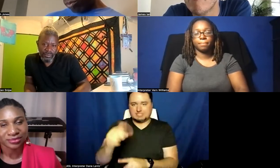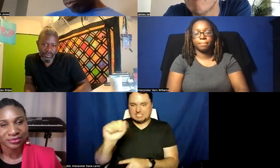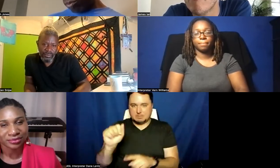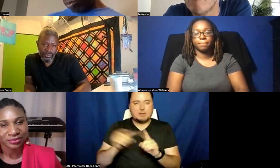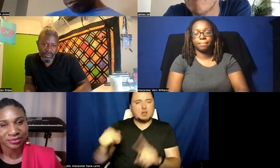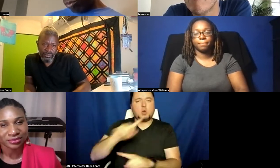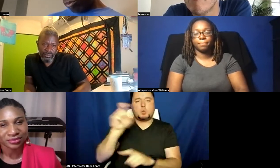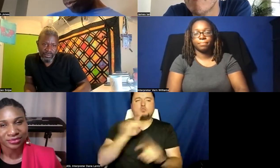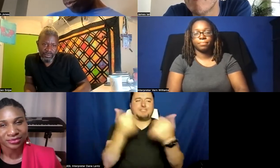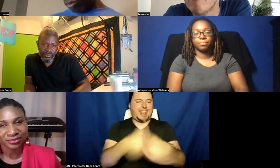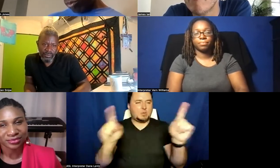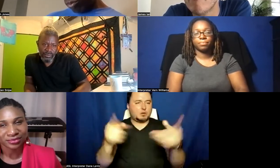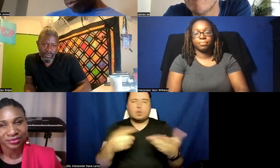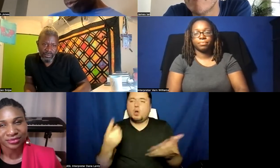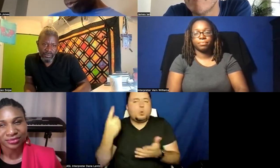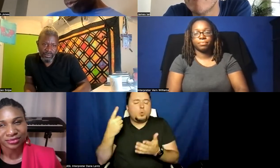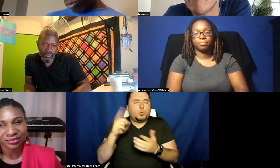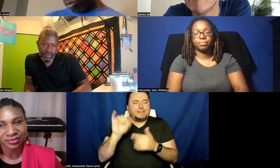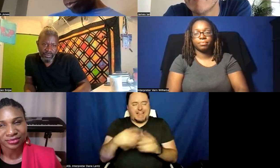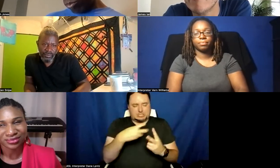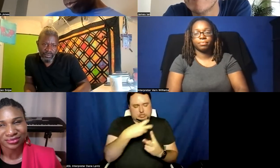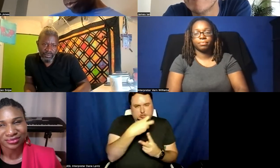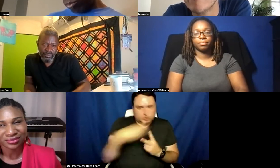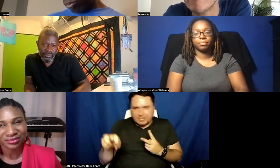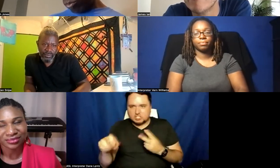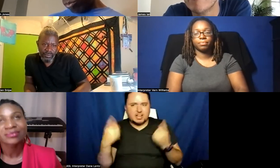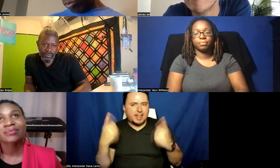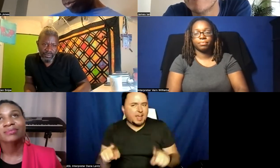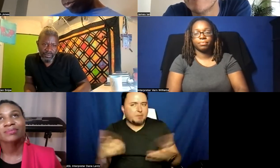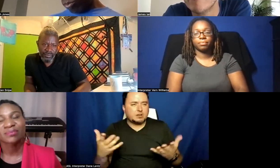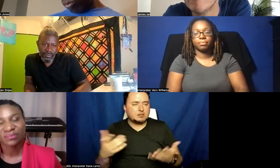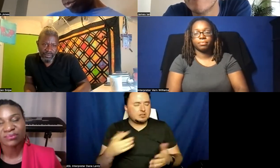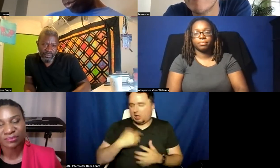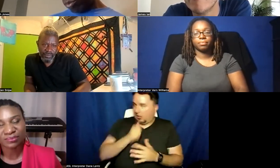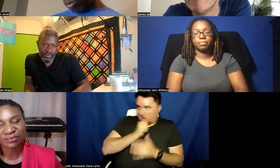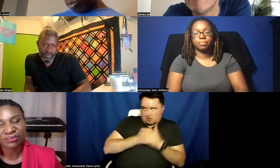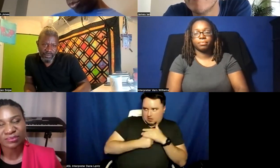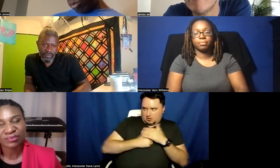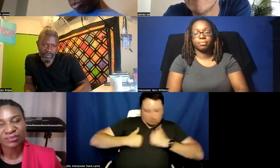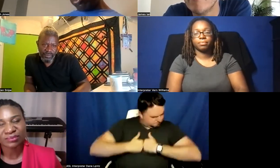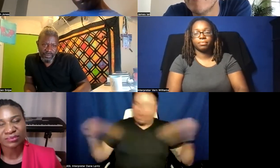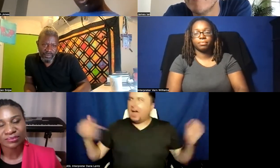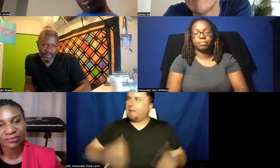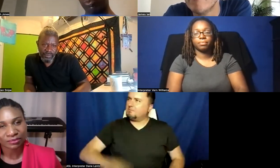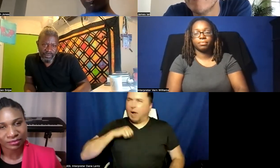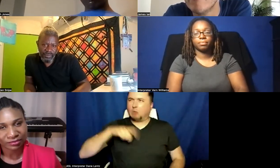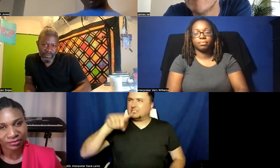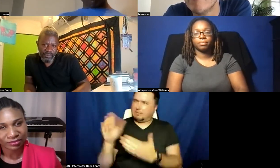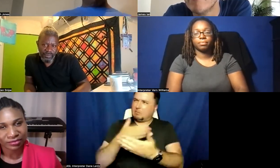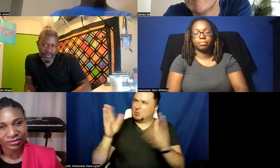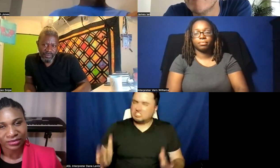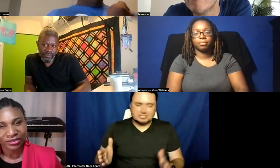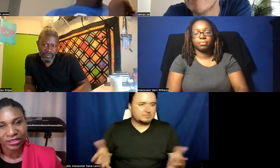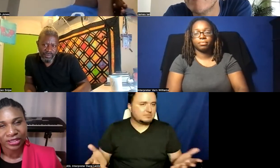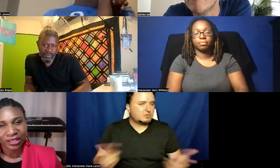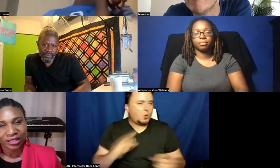is for anyone, like what happened? When was that switch for you where you were like, I'm a proud disabled musician and not just like, I want to just be a